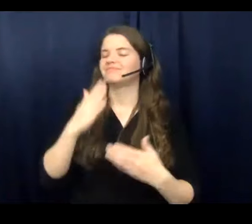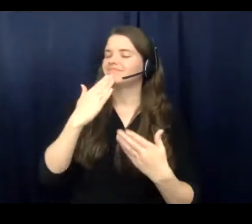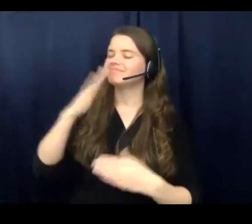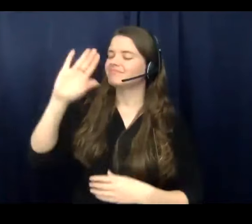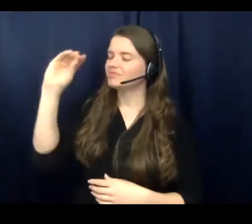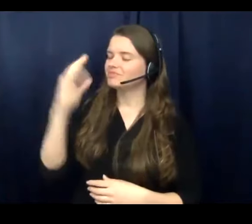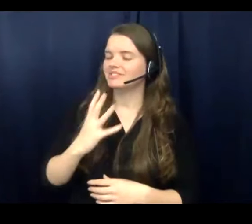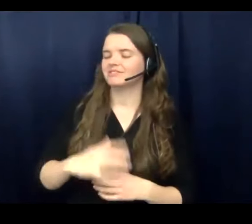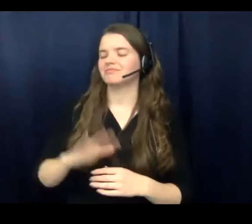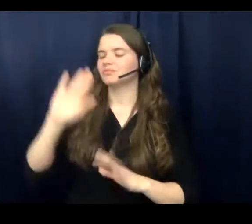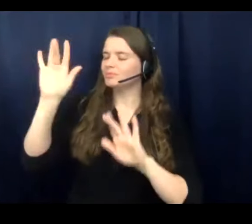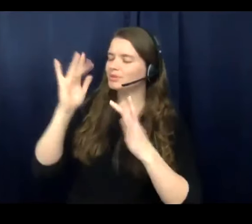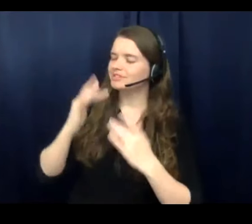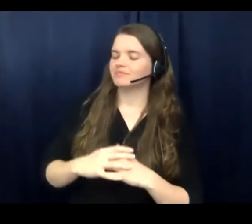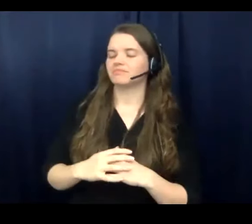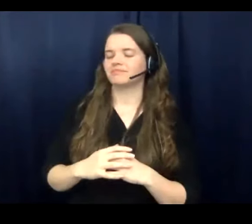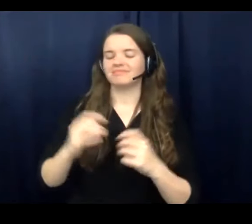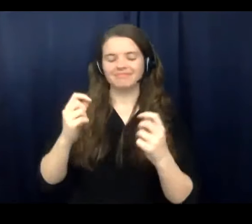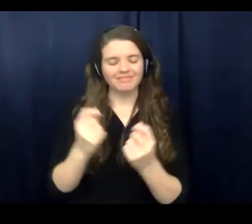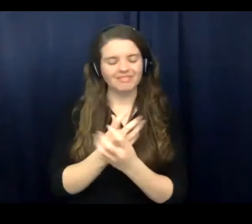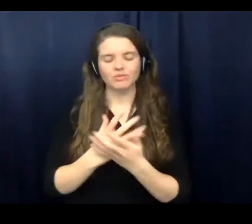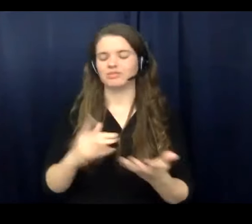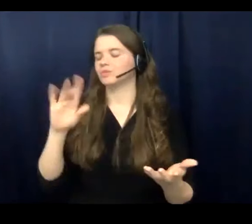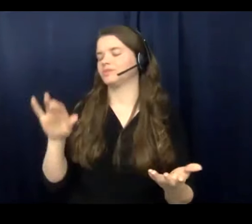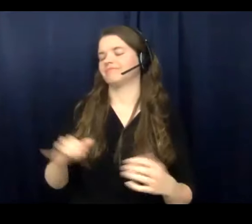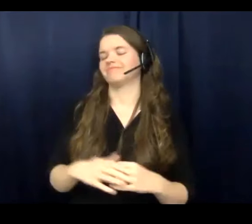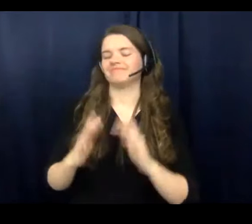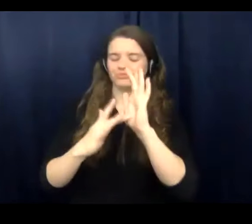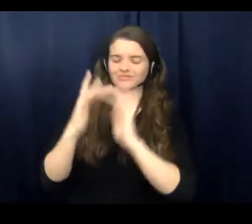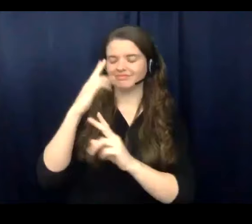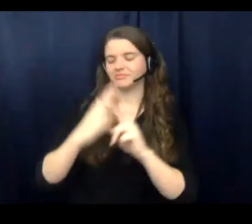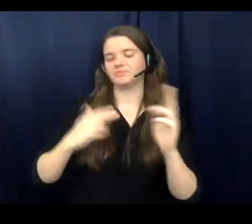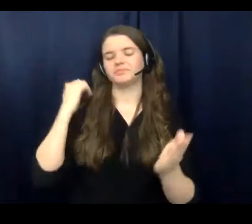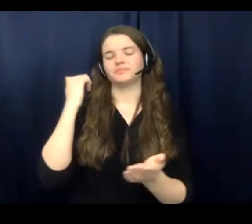mercy and everything that you've done. In Jesus' name we pray. Amen.